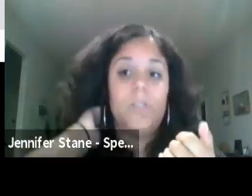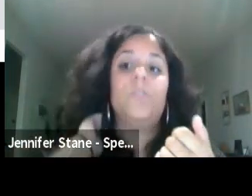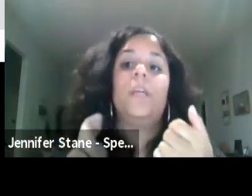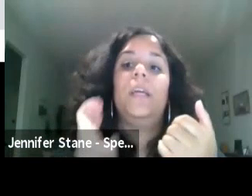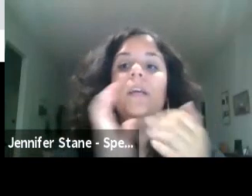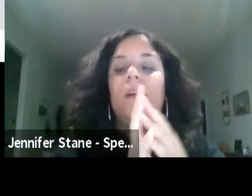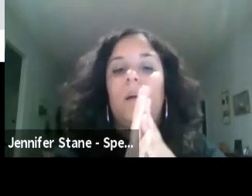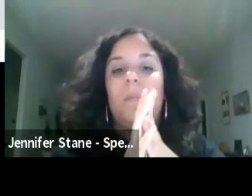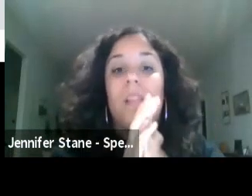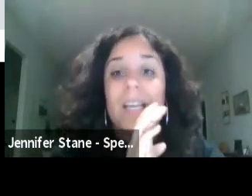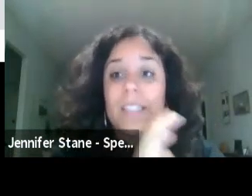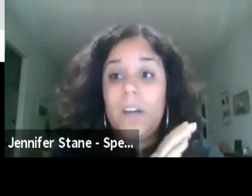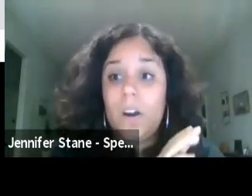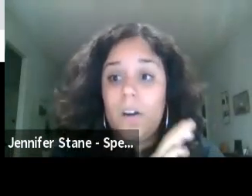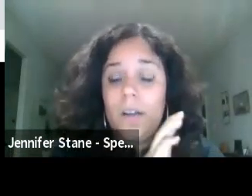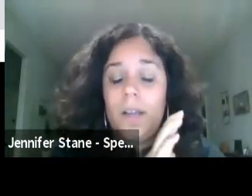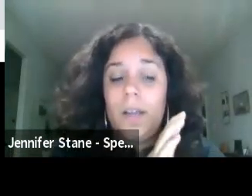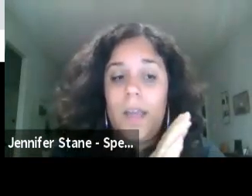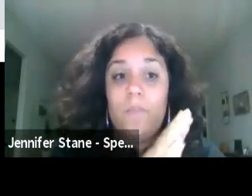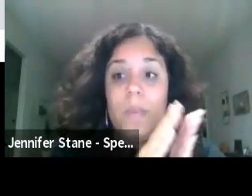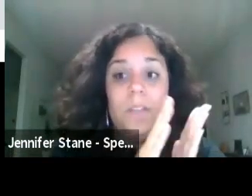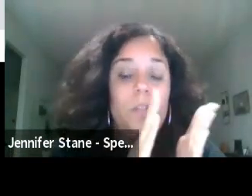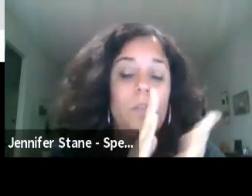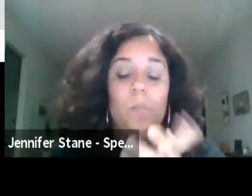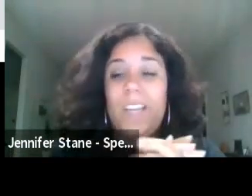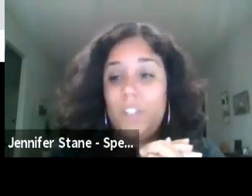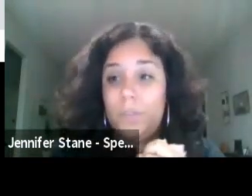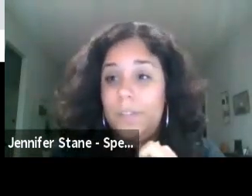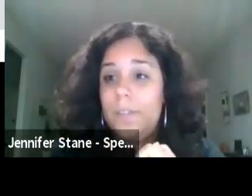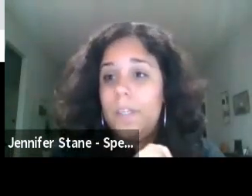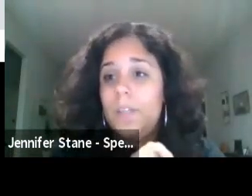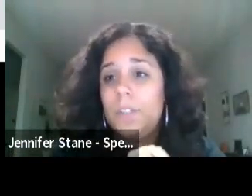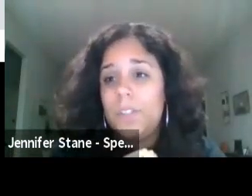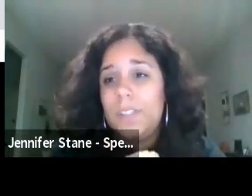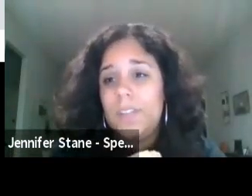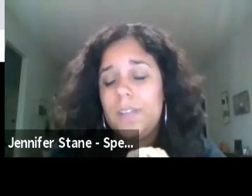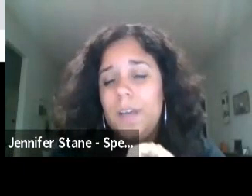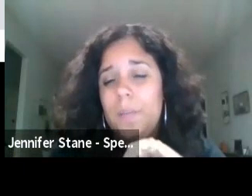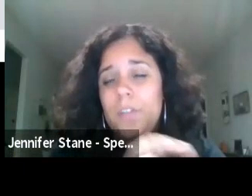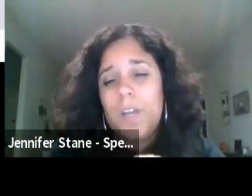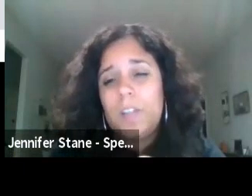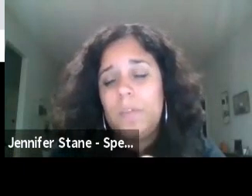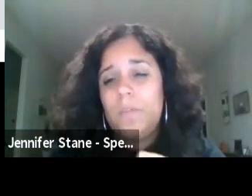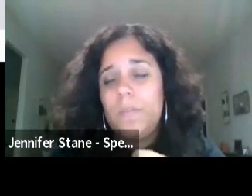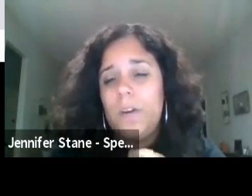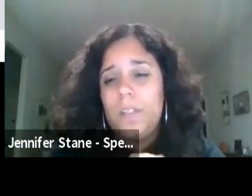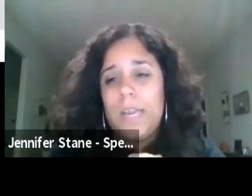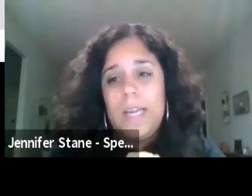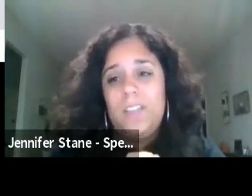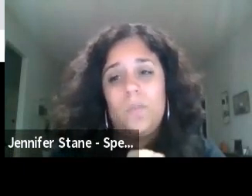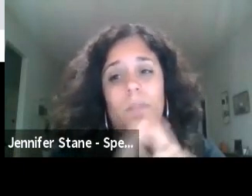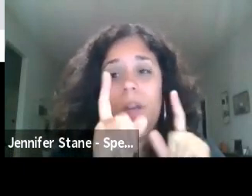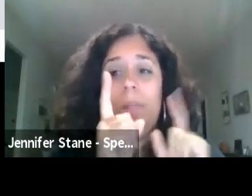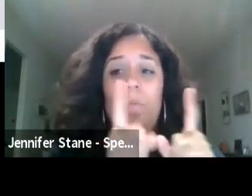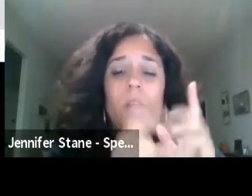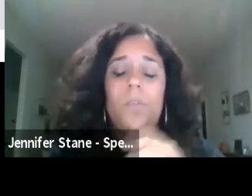sedation dentistry likely have been to somewhere like Children's Children's Hospital in our state